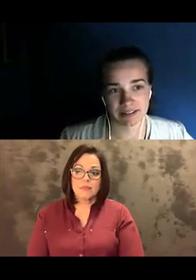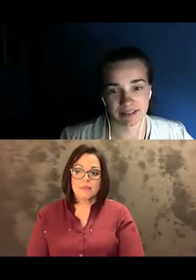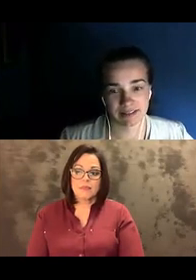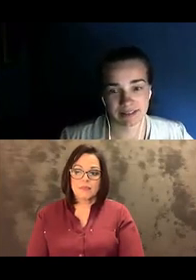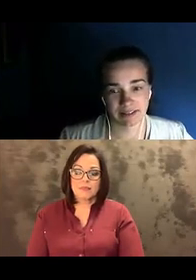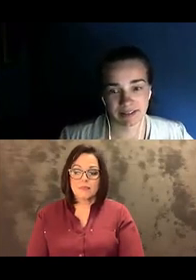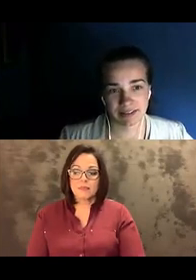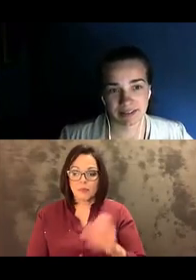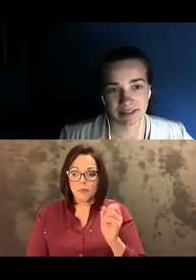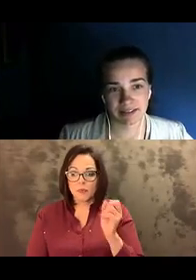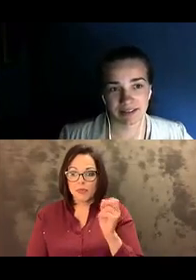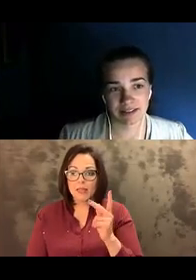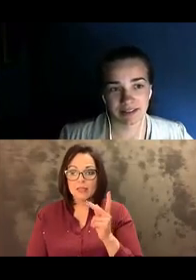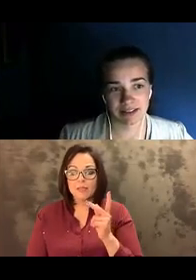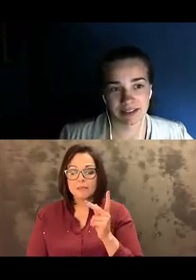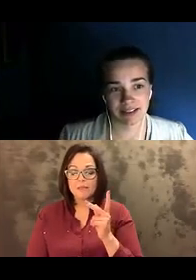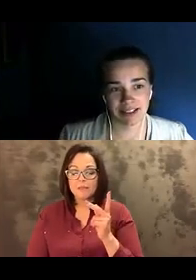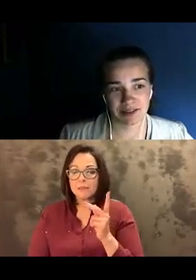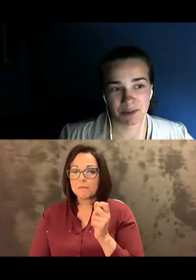Okay.